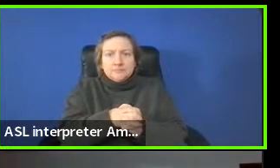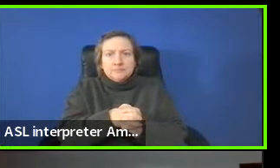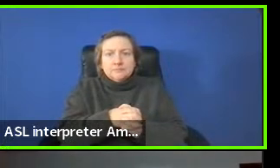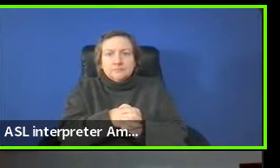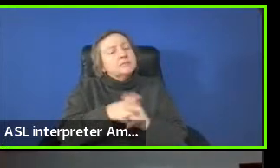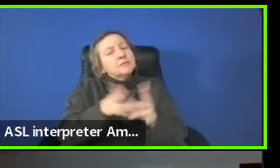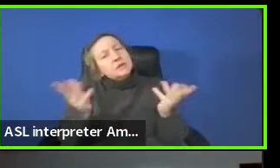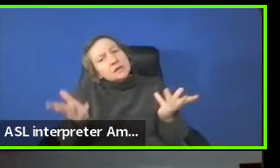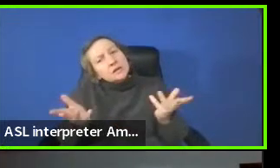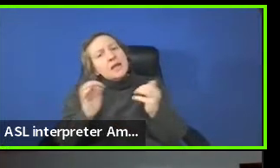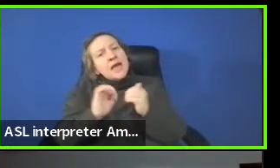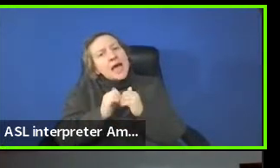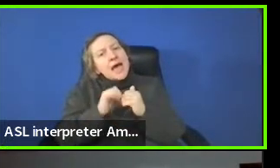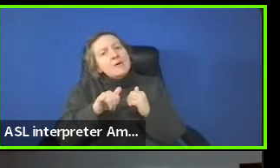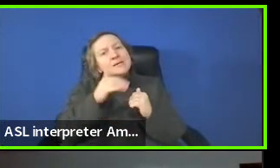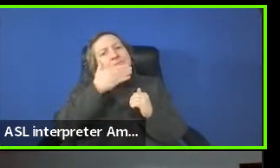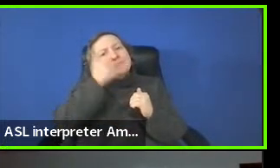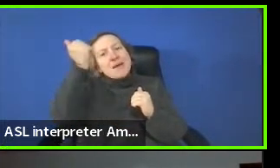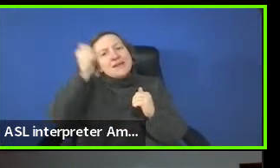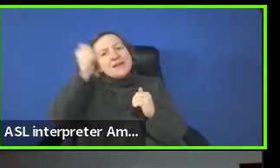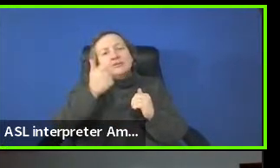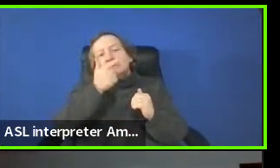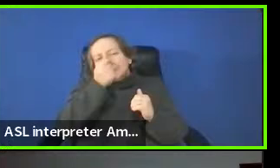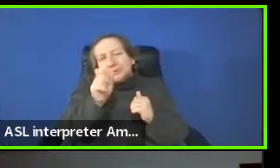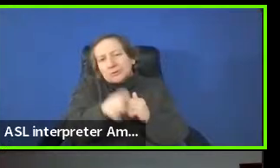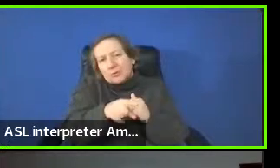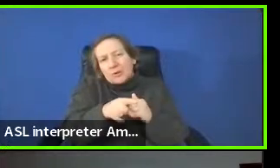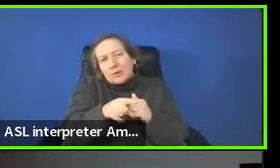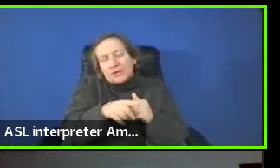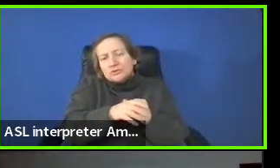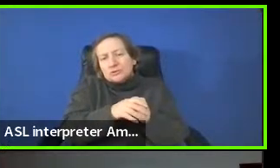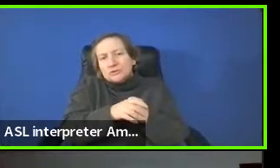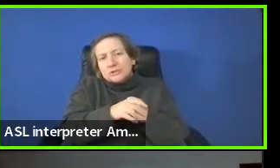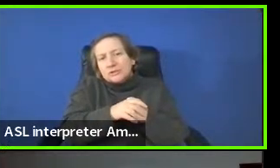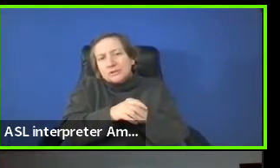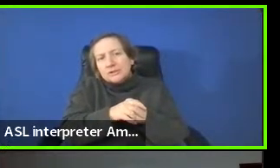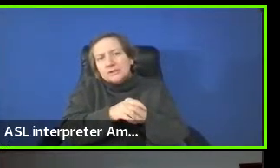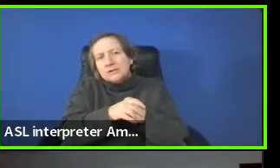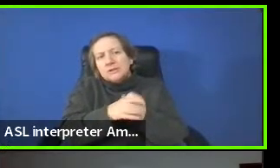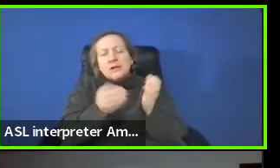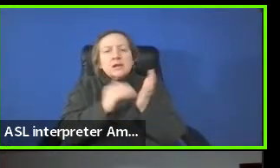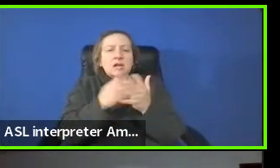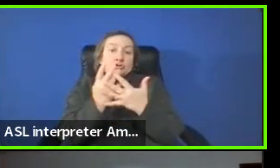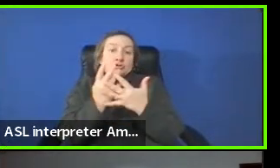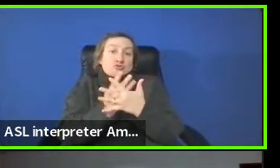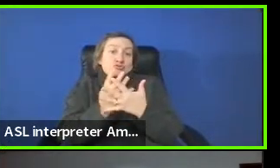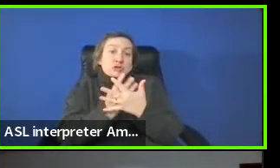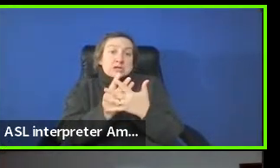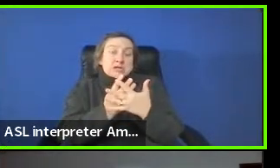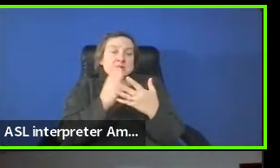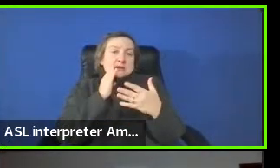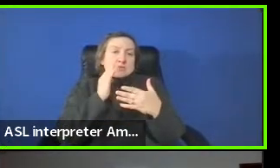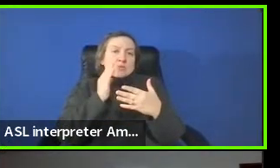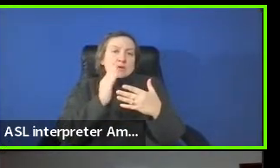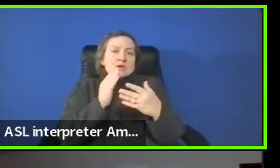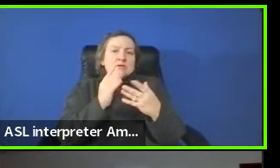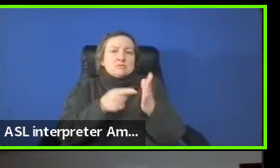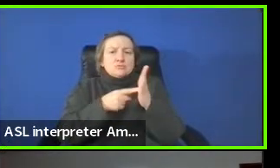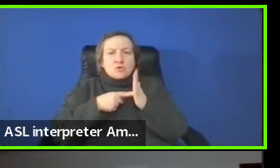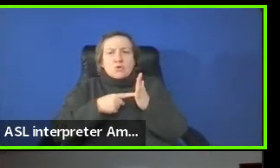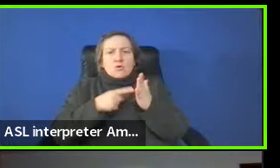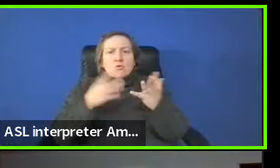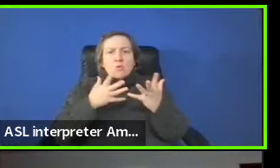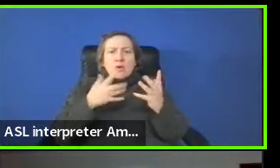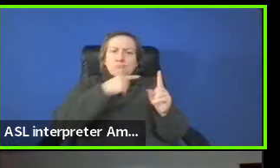How are they better is an interesting question. And again, the screening is going to tell us what better